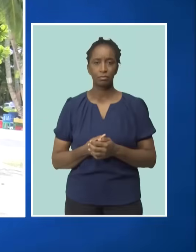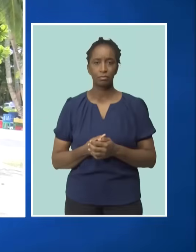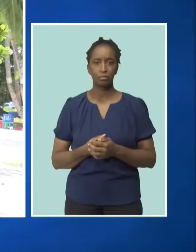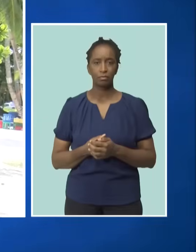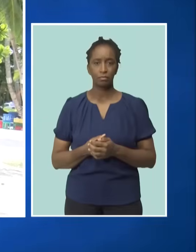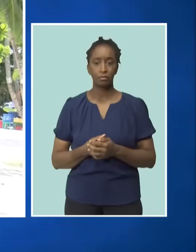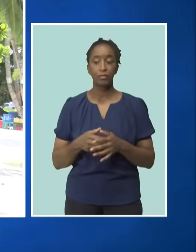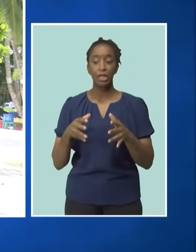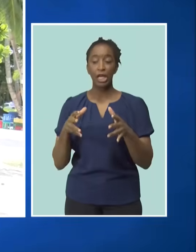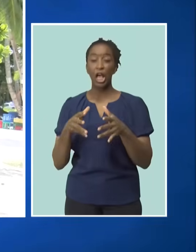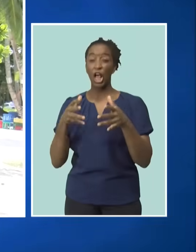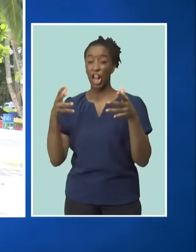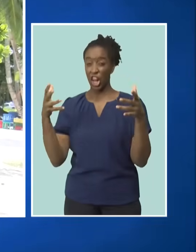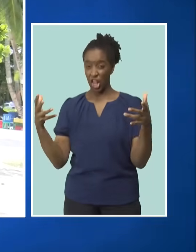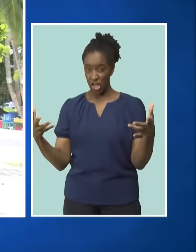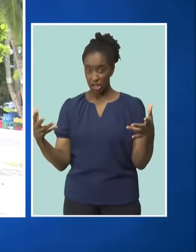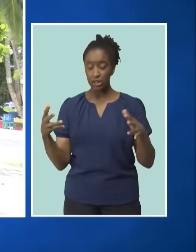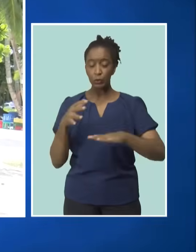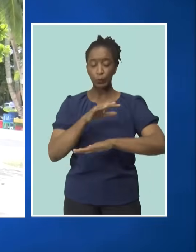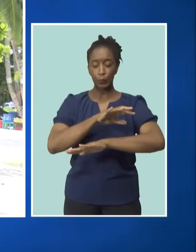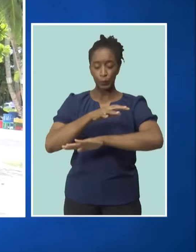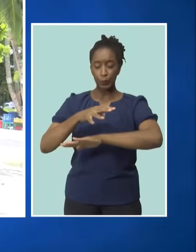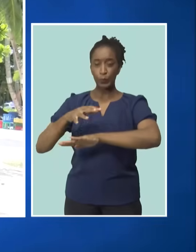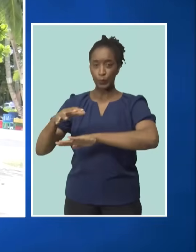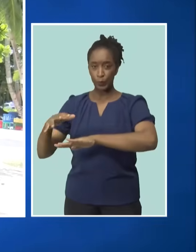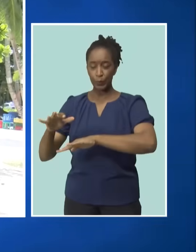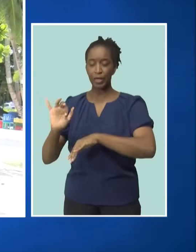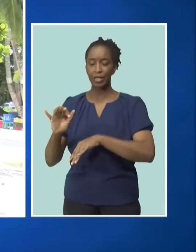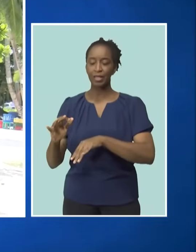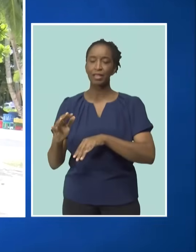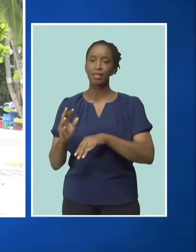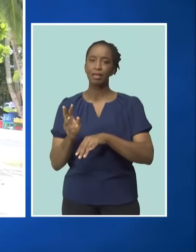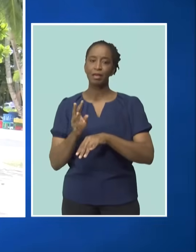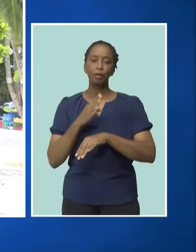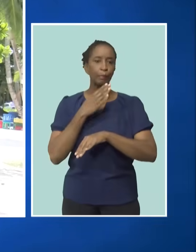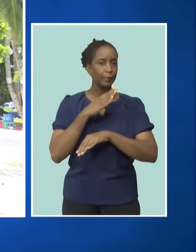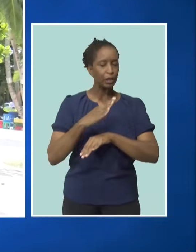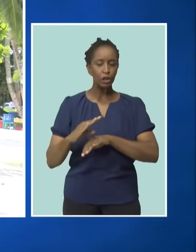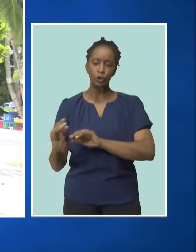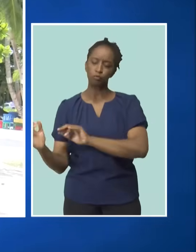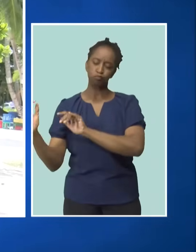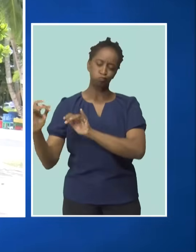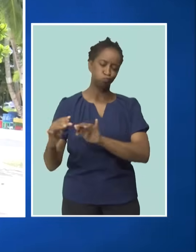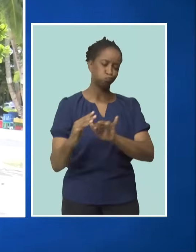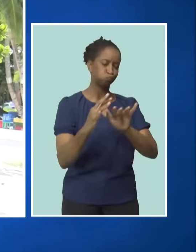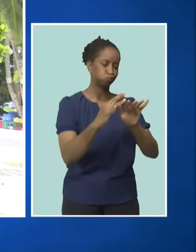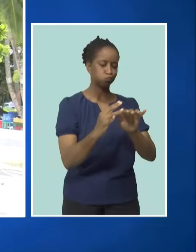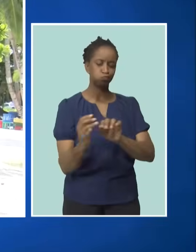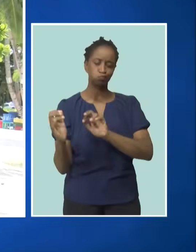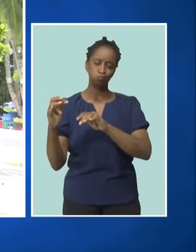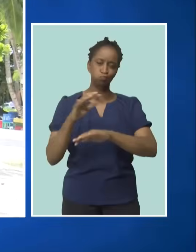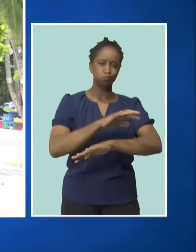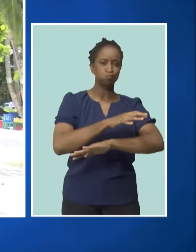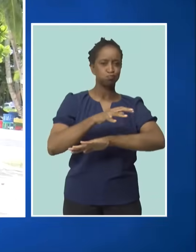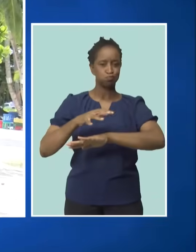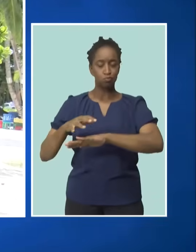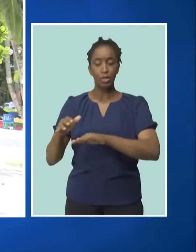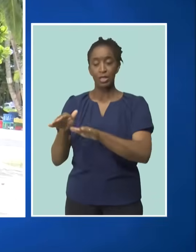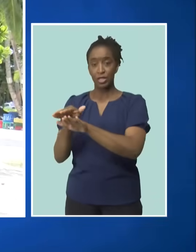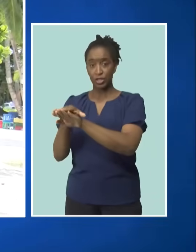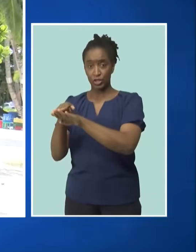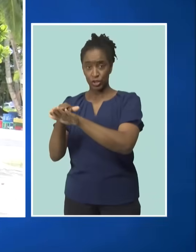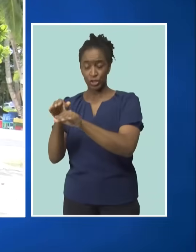there's a lot of sargassum, it gets washed up on the beach, as we know, and it can prevent turtles from coming up onto the